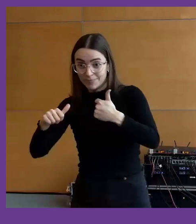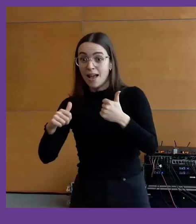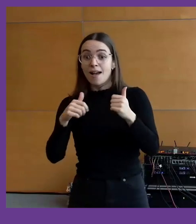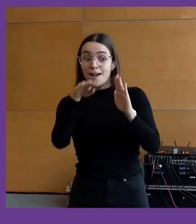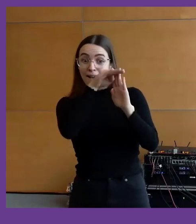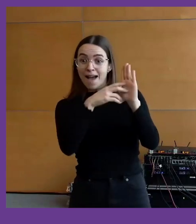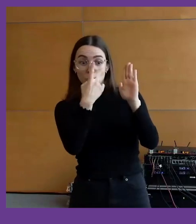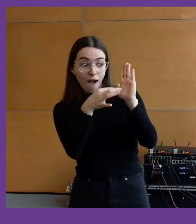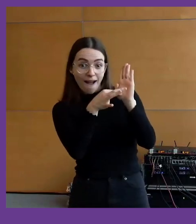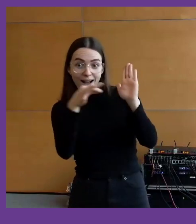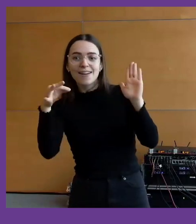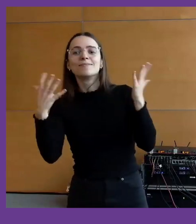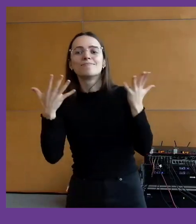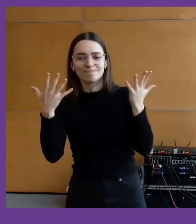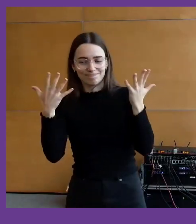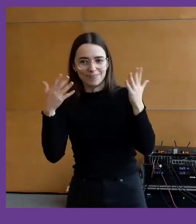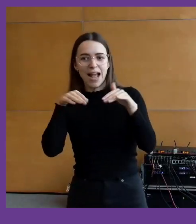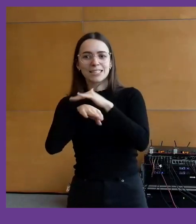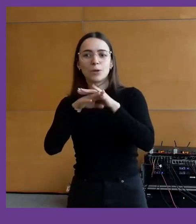report on.